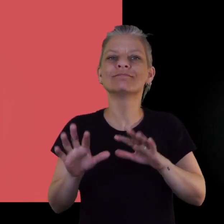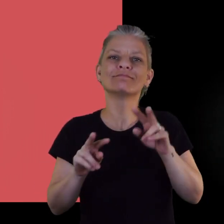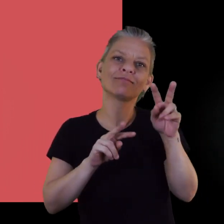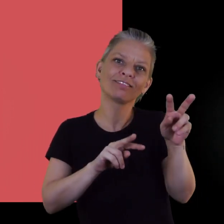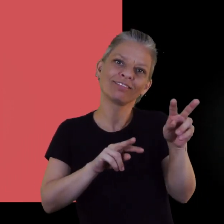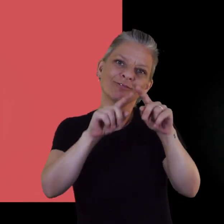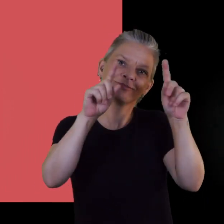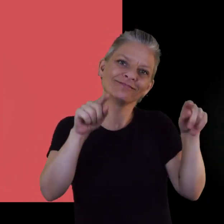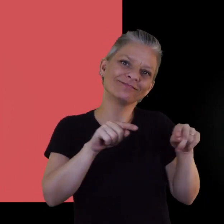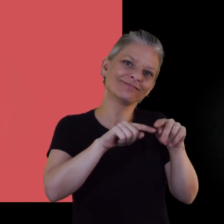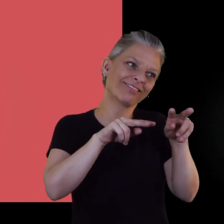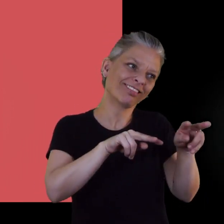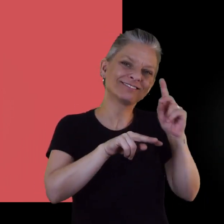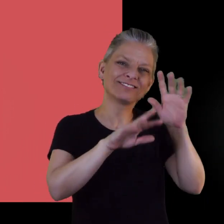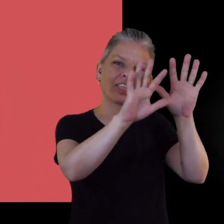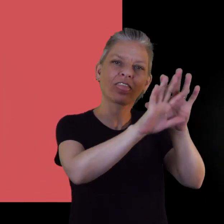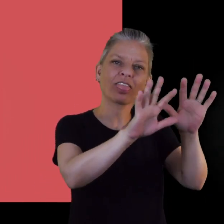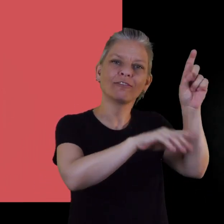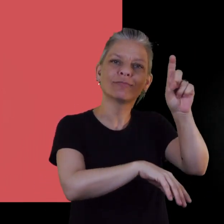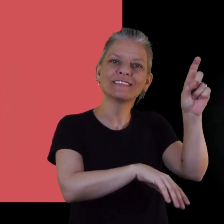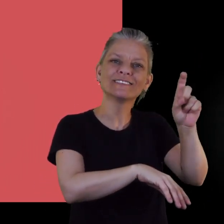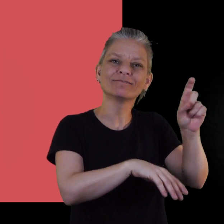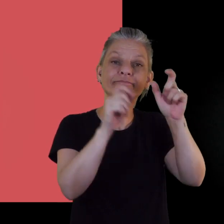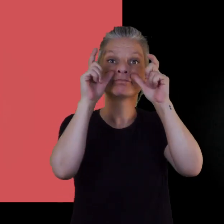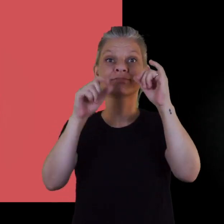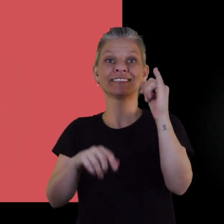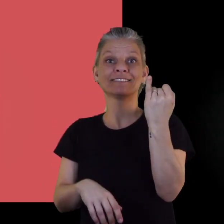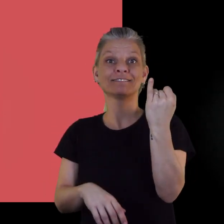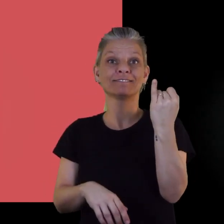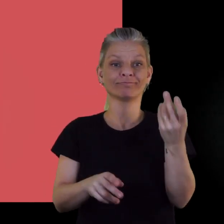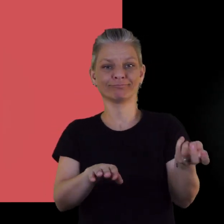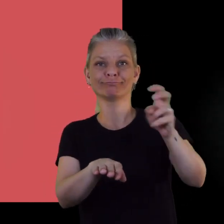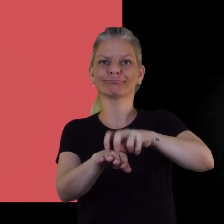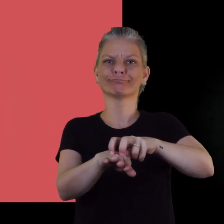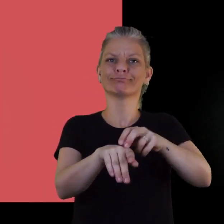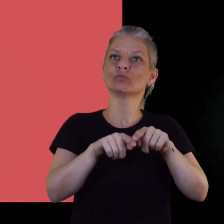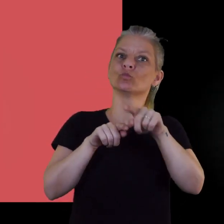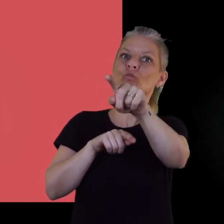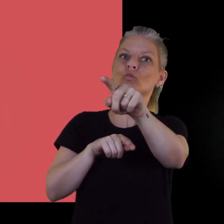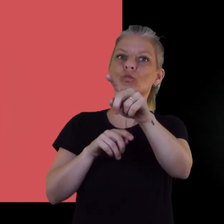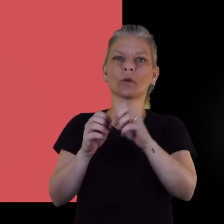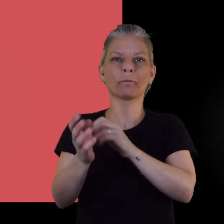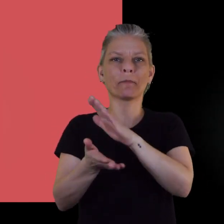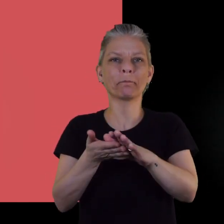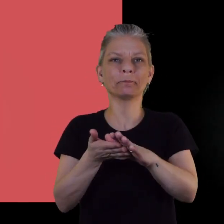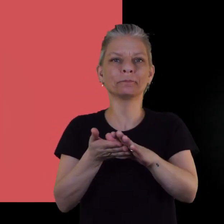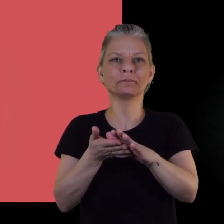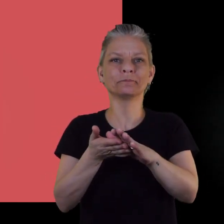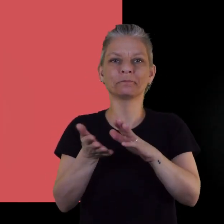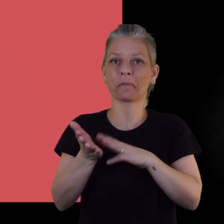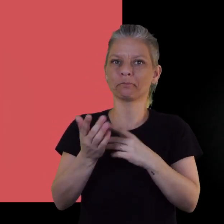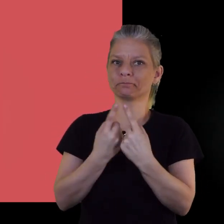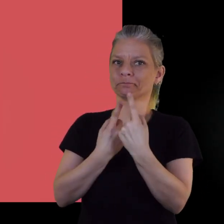out the window at faded graffiti. Wake up at 6, get the train into Birmingham. Mum sat opposite to make